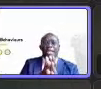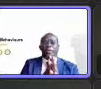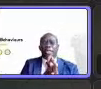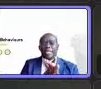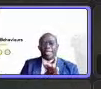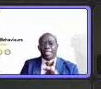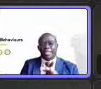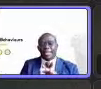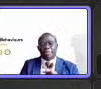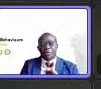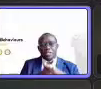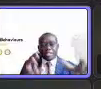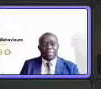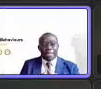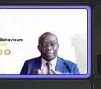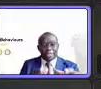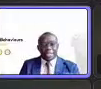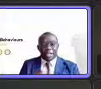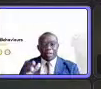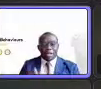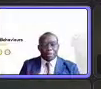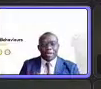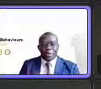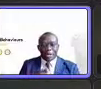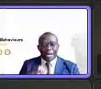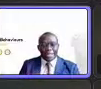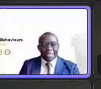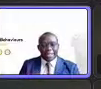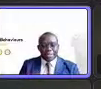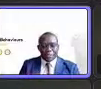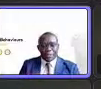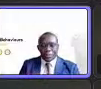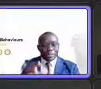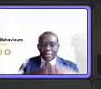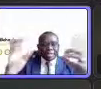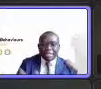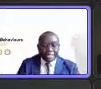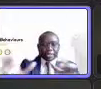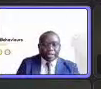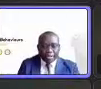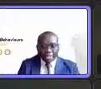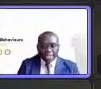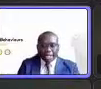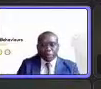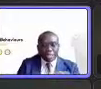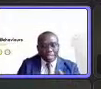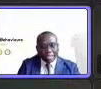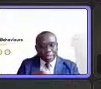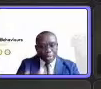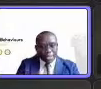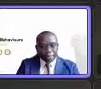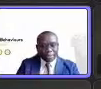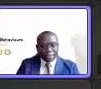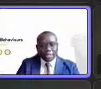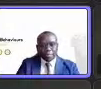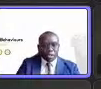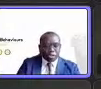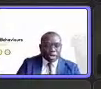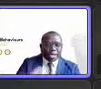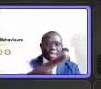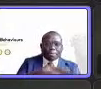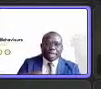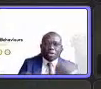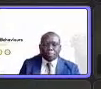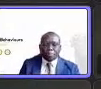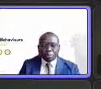was actually attained. And because of some activity that actually occurred in Cape Town, or in South Africa generally, which is the World Cup, because